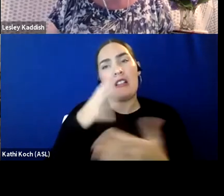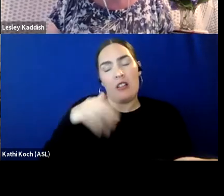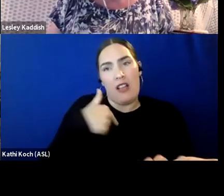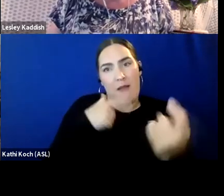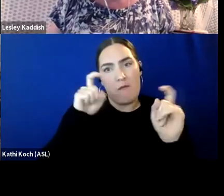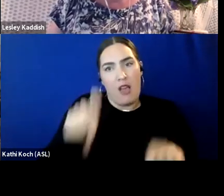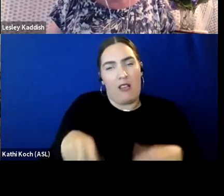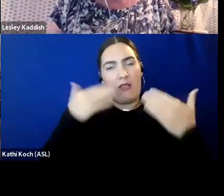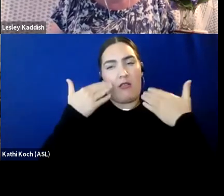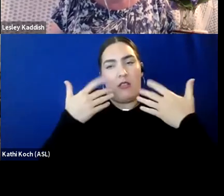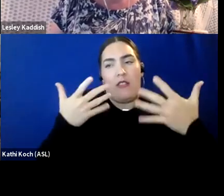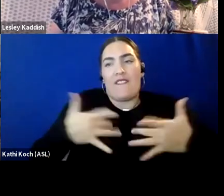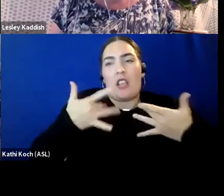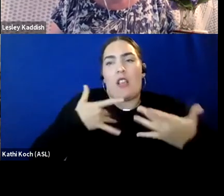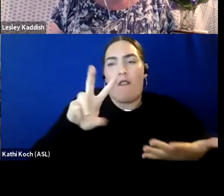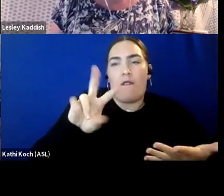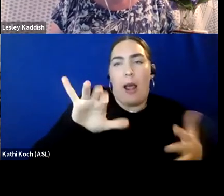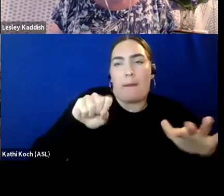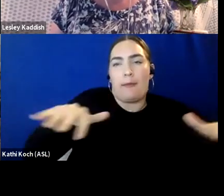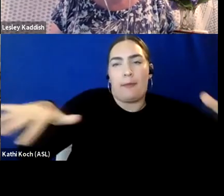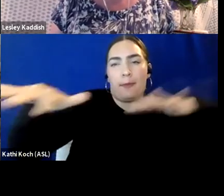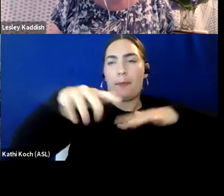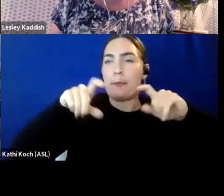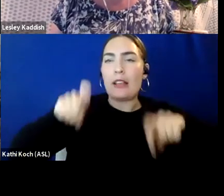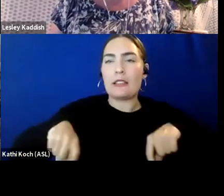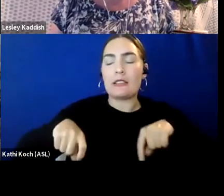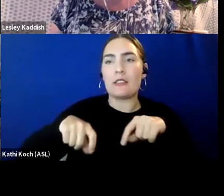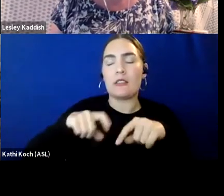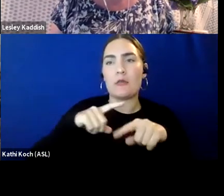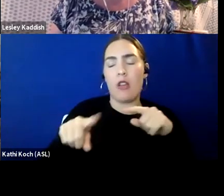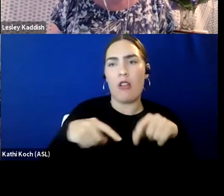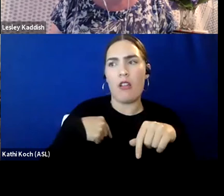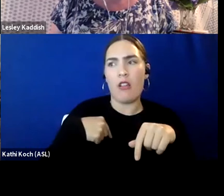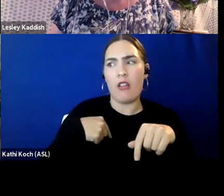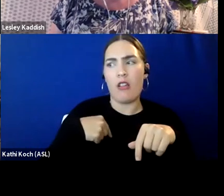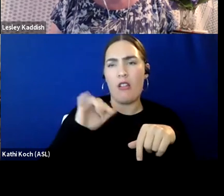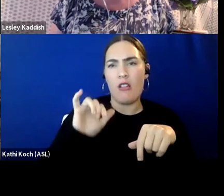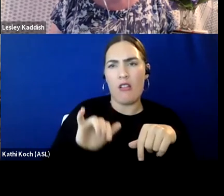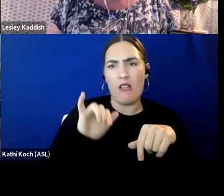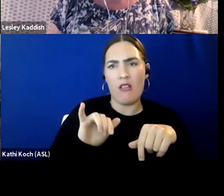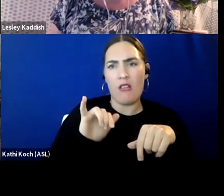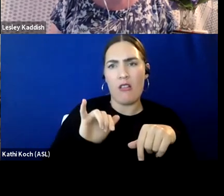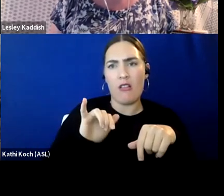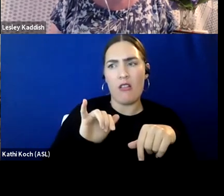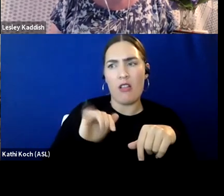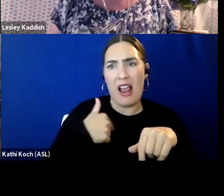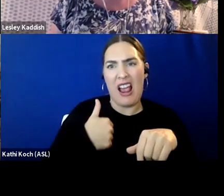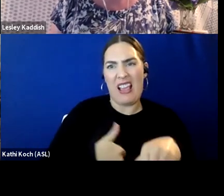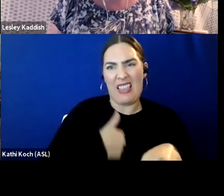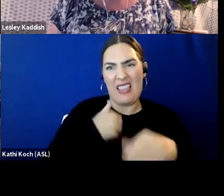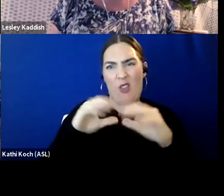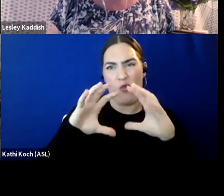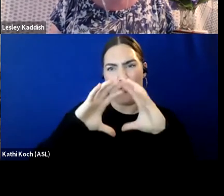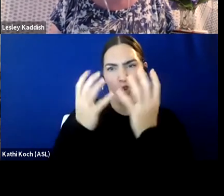really that's not something that I have allowed myself to even acknowledge. It's just been, I live in a world that is bombarded